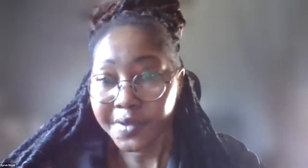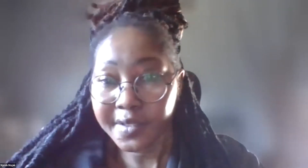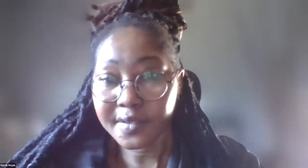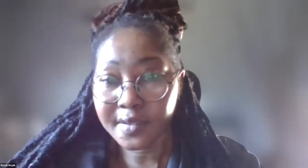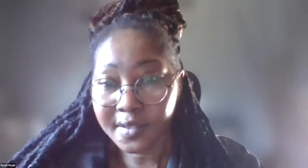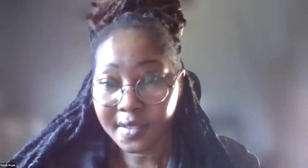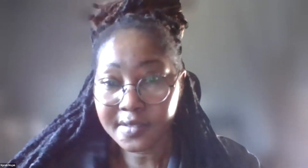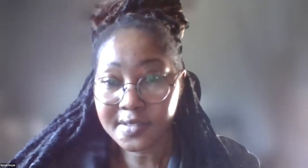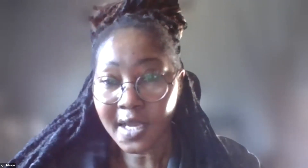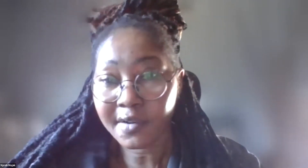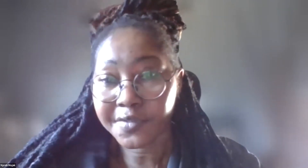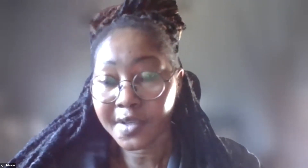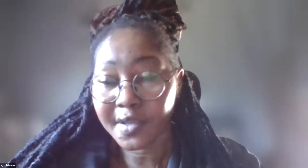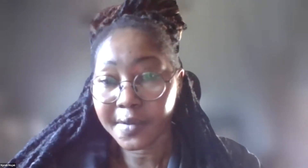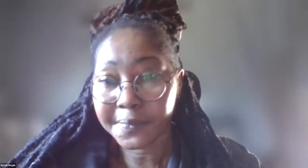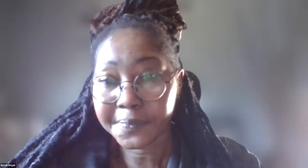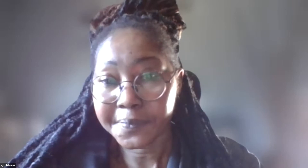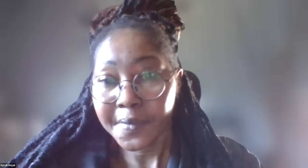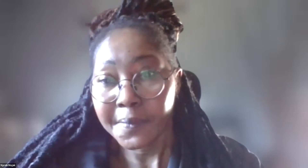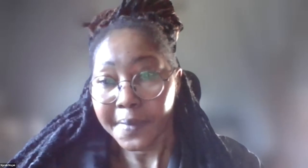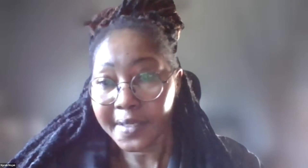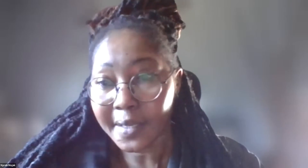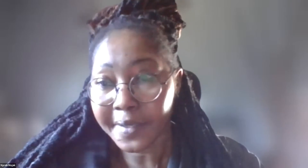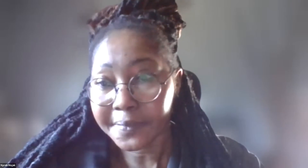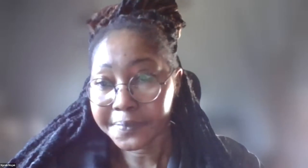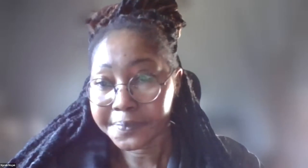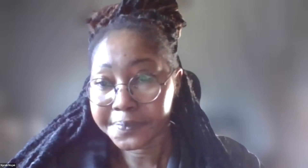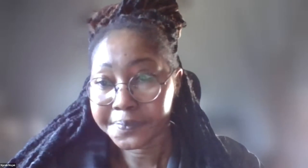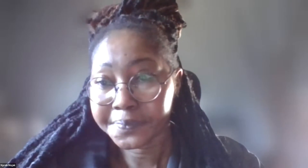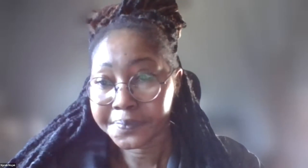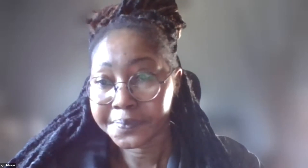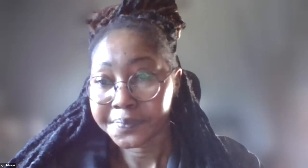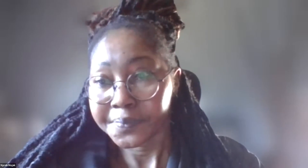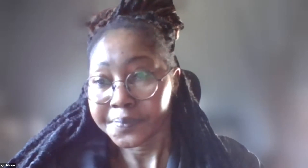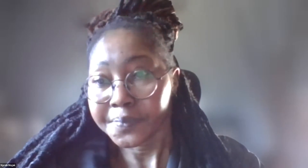coincided with the start of the pandemic.